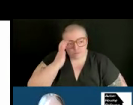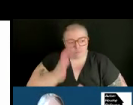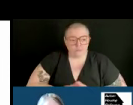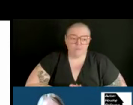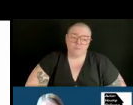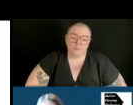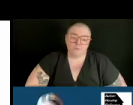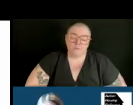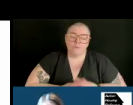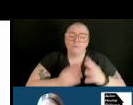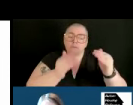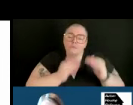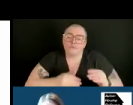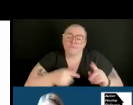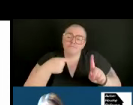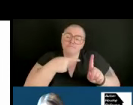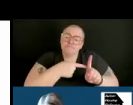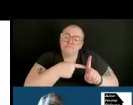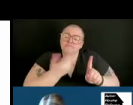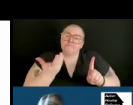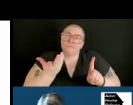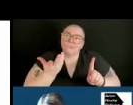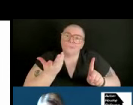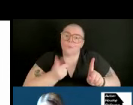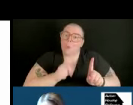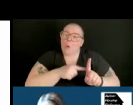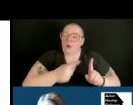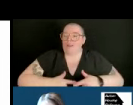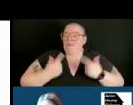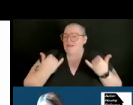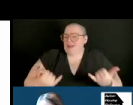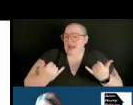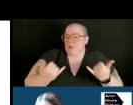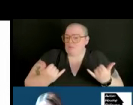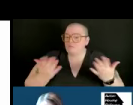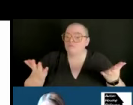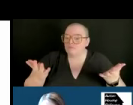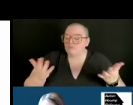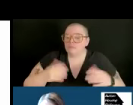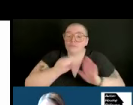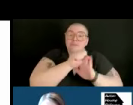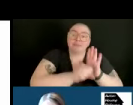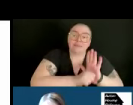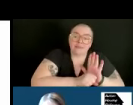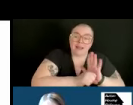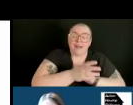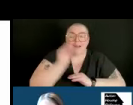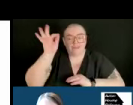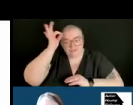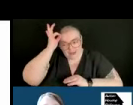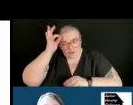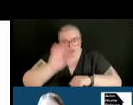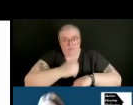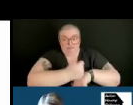And then ask yourself, where does my family member live now? State and federal site-based housing lists